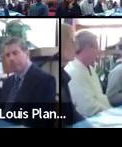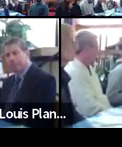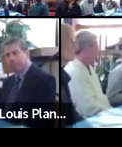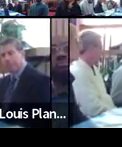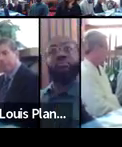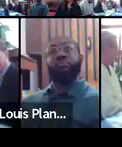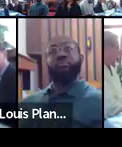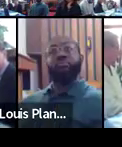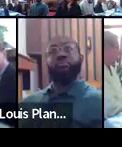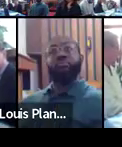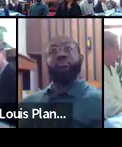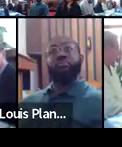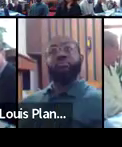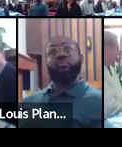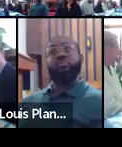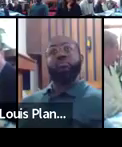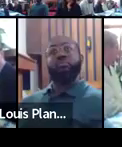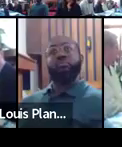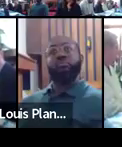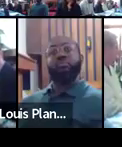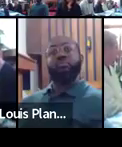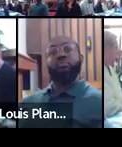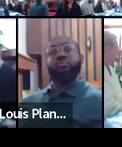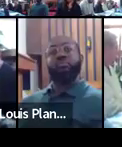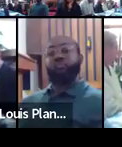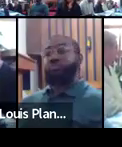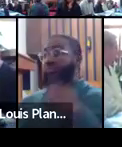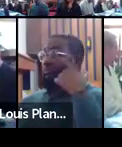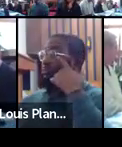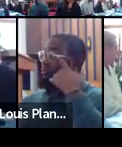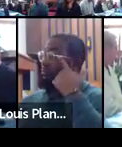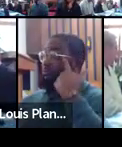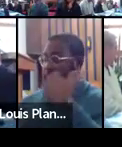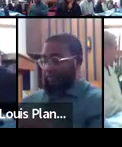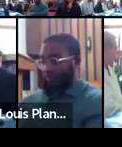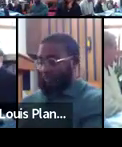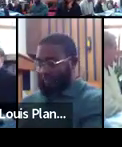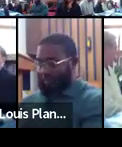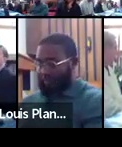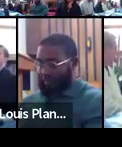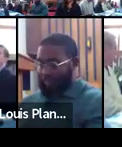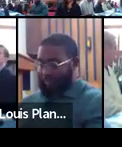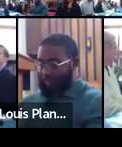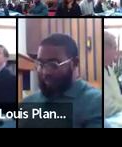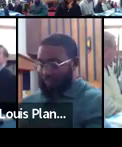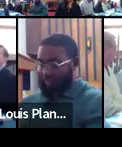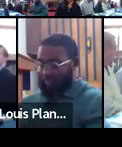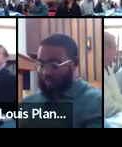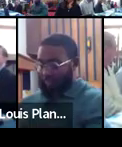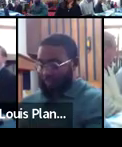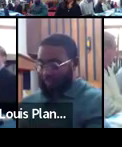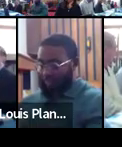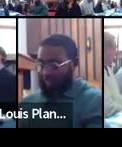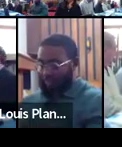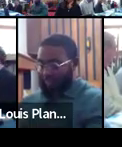that. But we can, you know, amend this so we can make revisions. So all I'm saying.